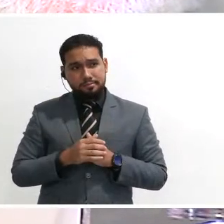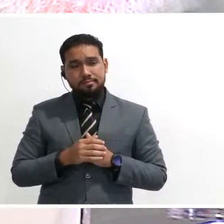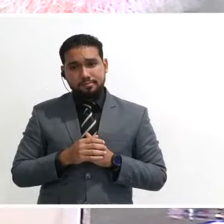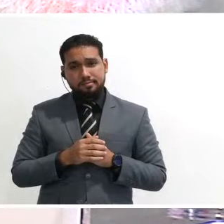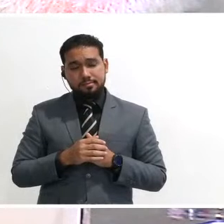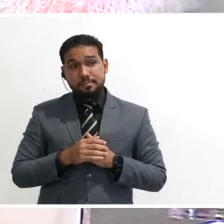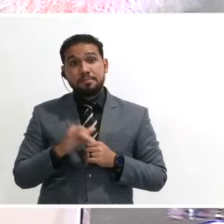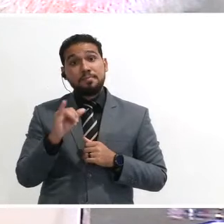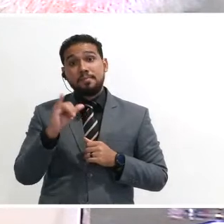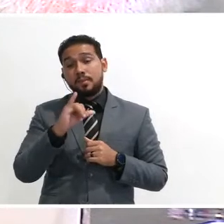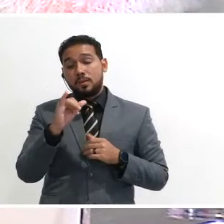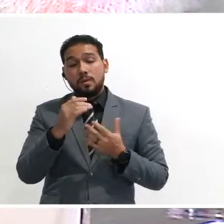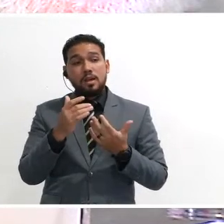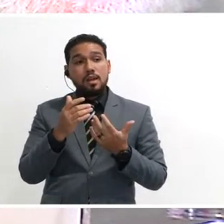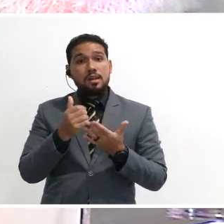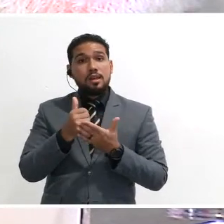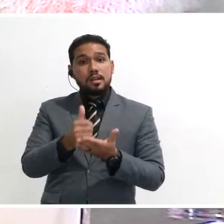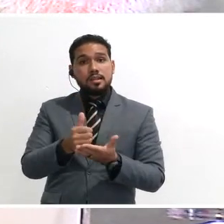silicon interposer.